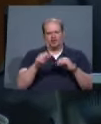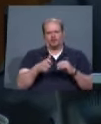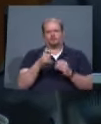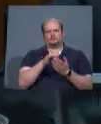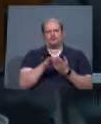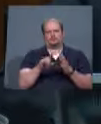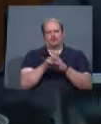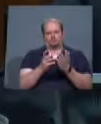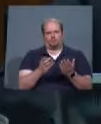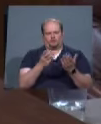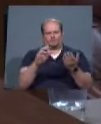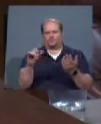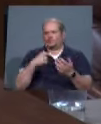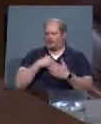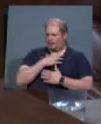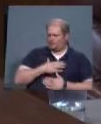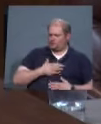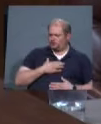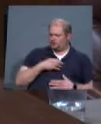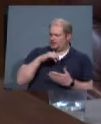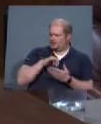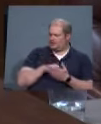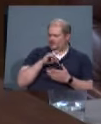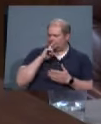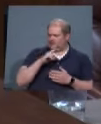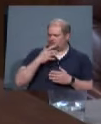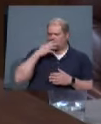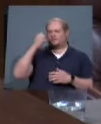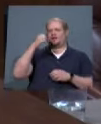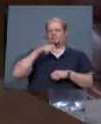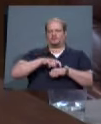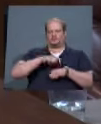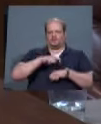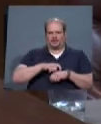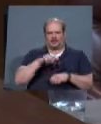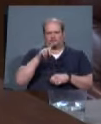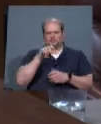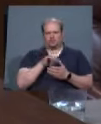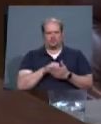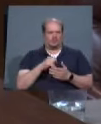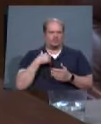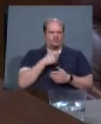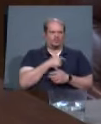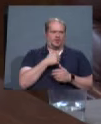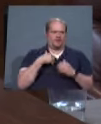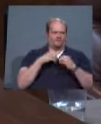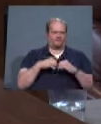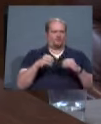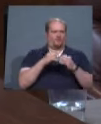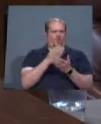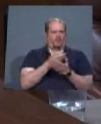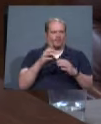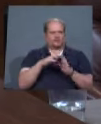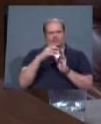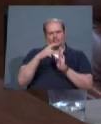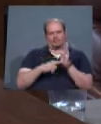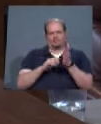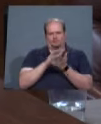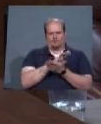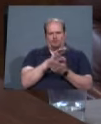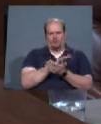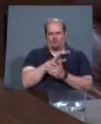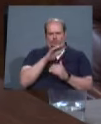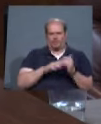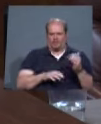forward. Well, I'd appreciate it, because this is a optimal time to do that, and there are more things on the back of that sheet than